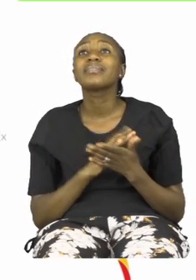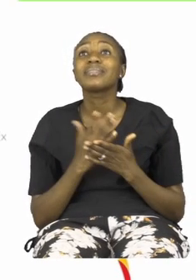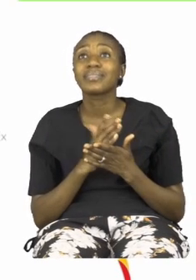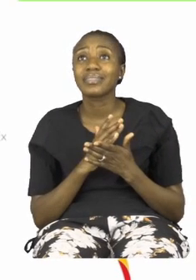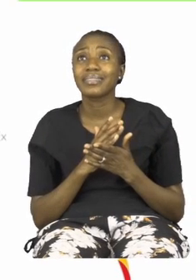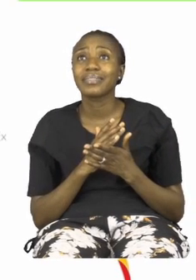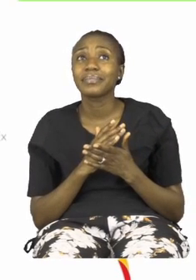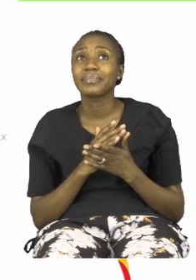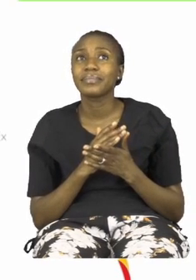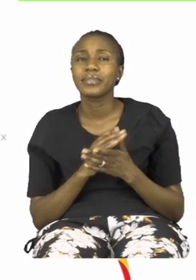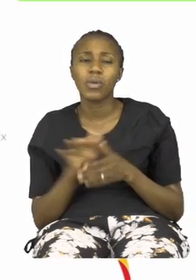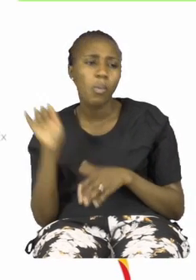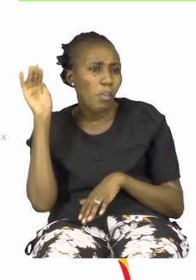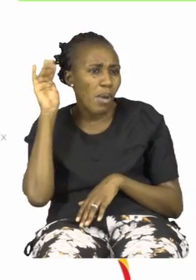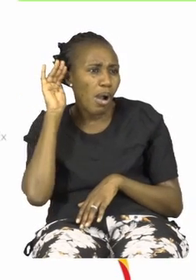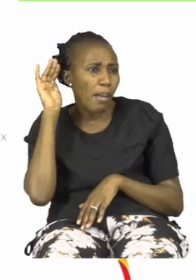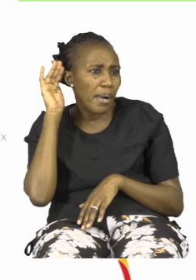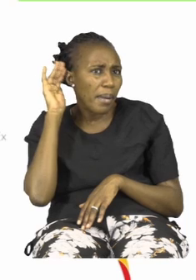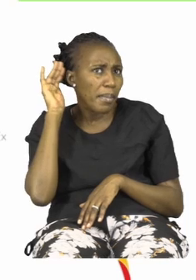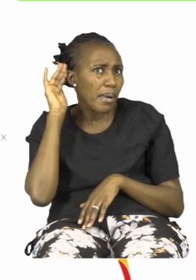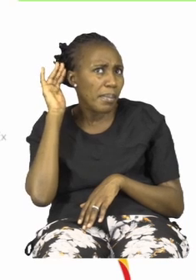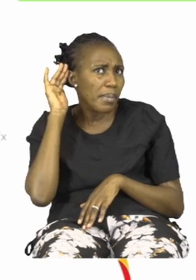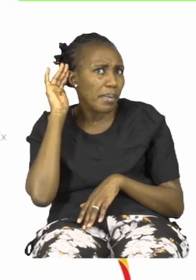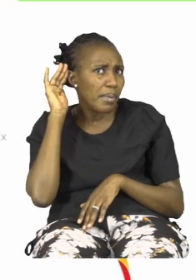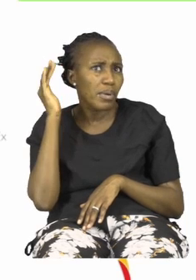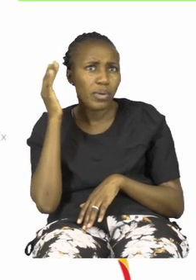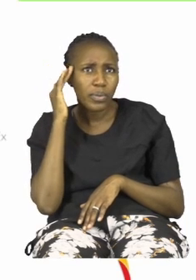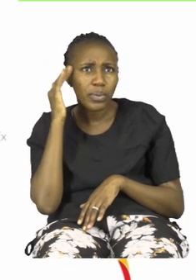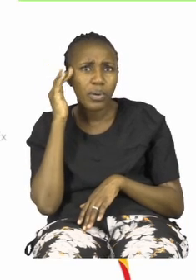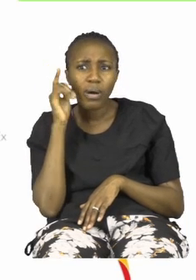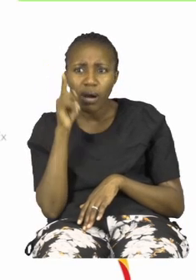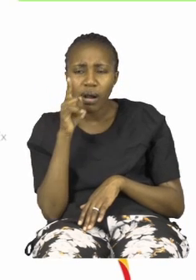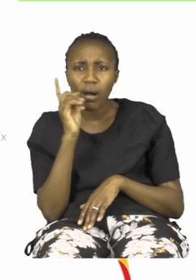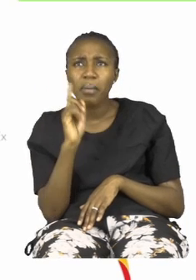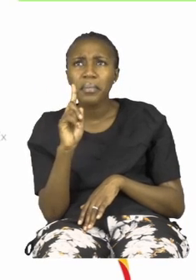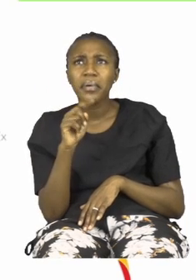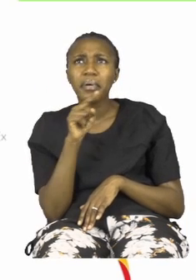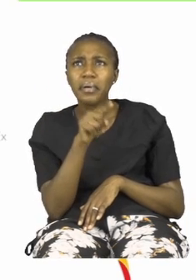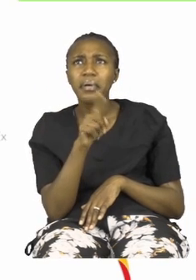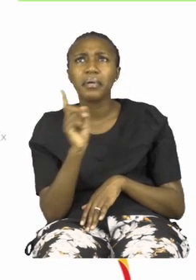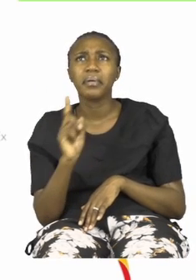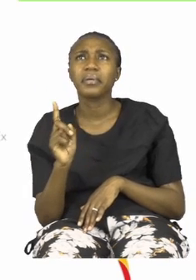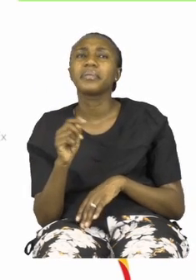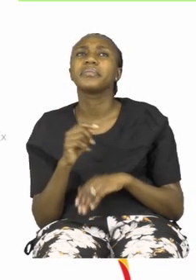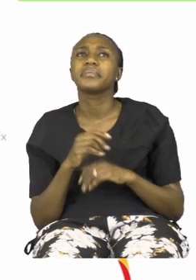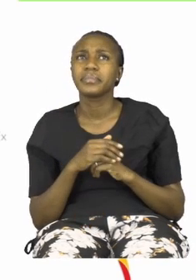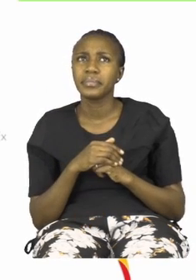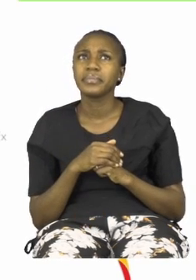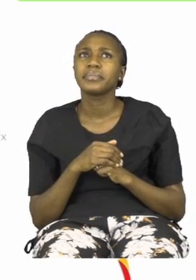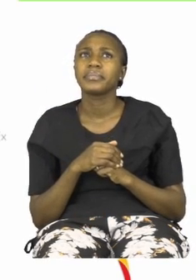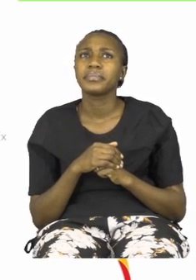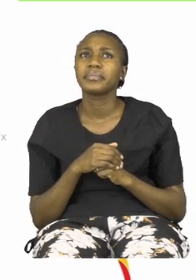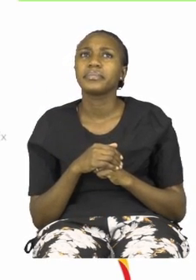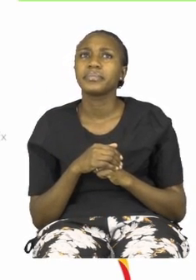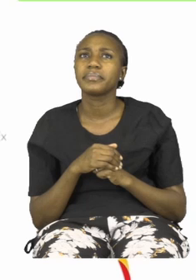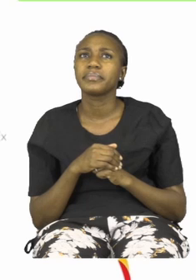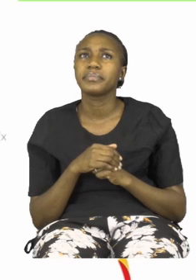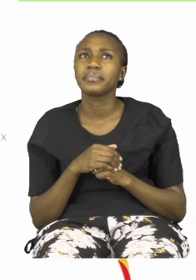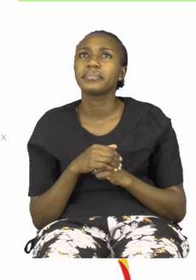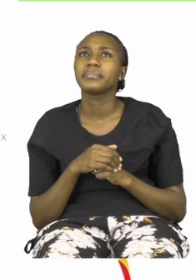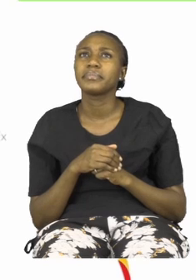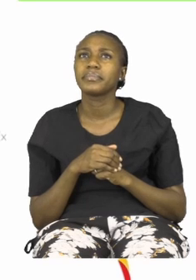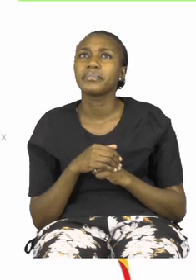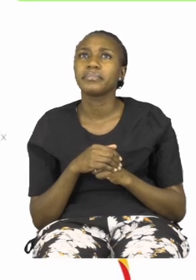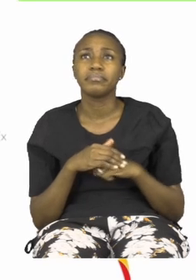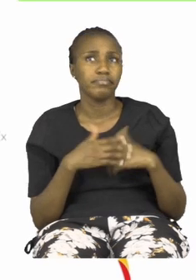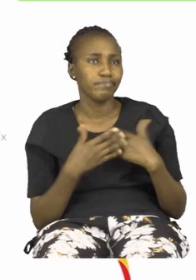actually listening to sound cues just to know what they can avoid and how they can counter and all of that. So that's... Also, you need to